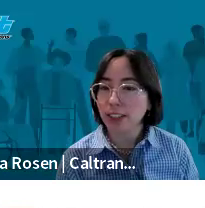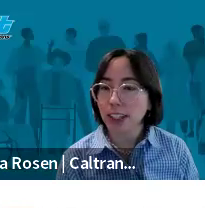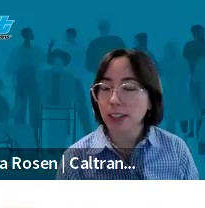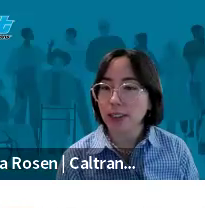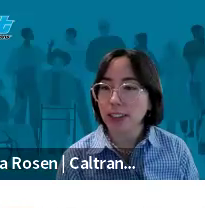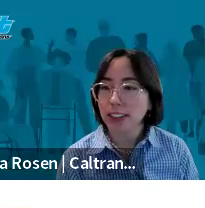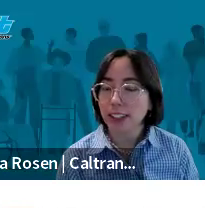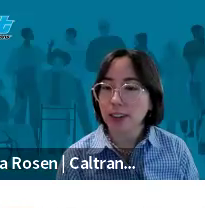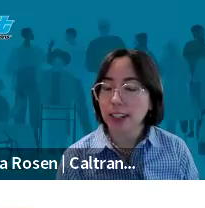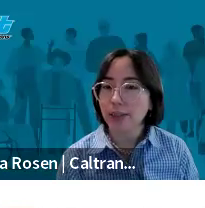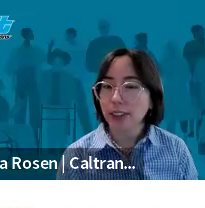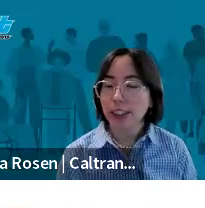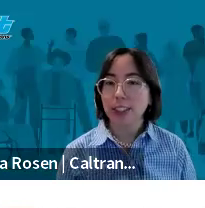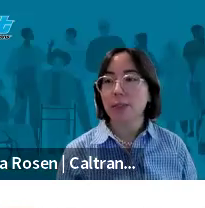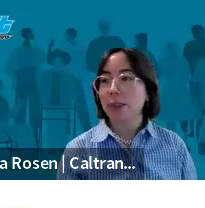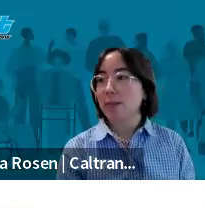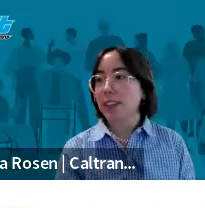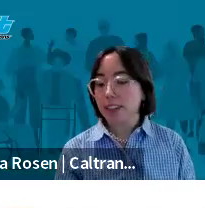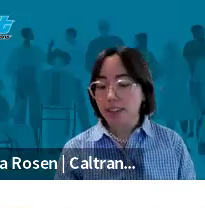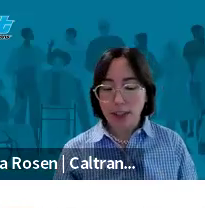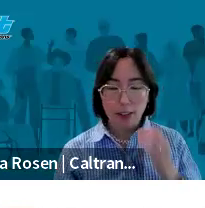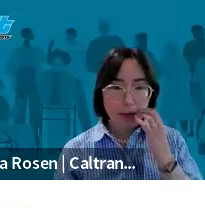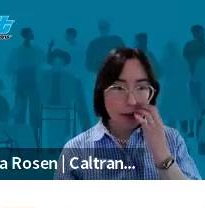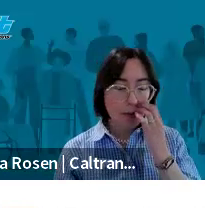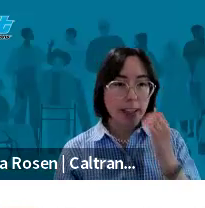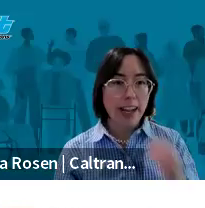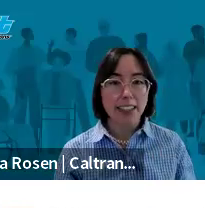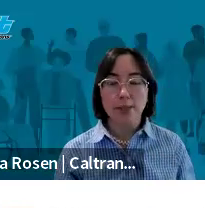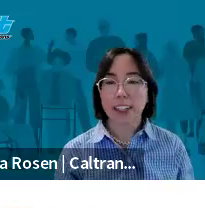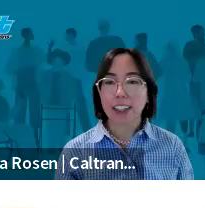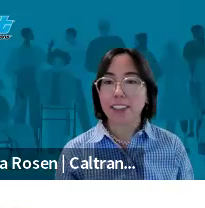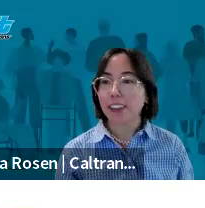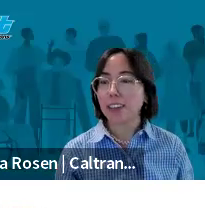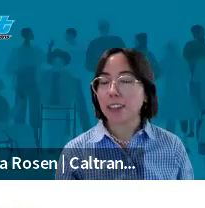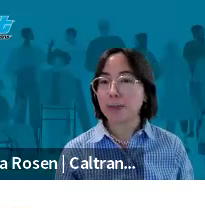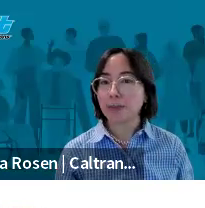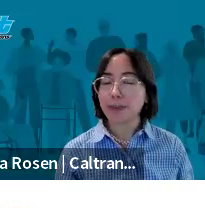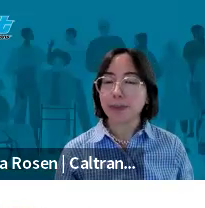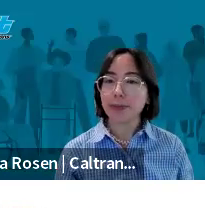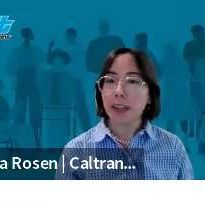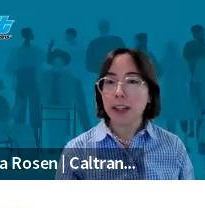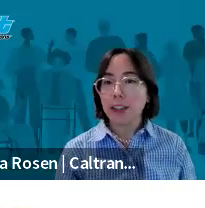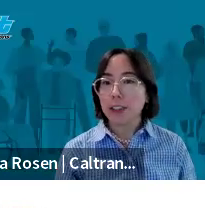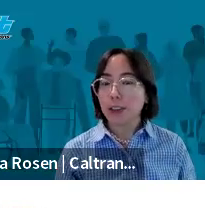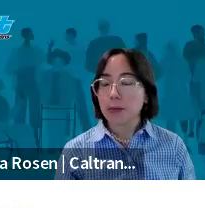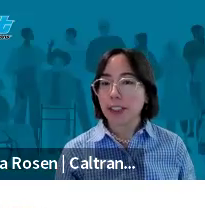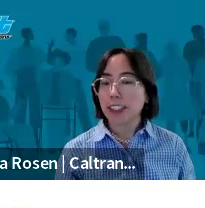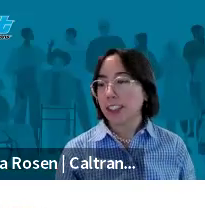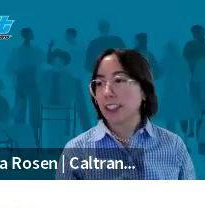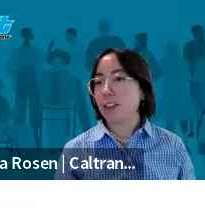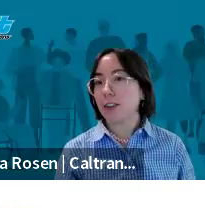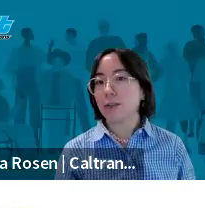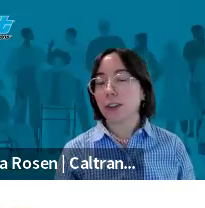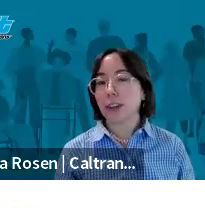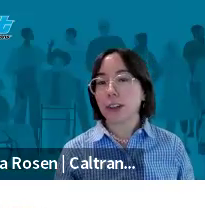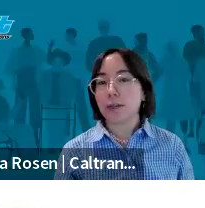So today we're talking about the statewide community engagement playbook, follow up from our last meeting with you all. So I